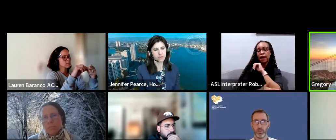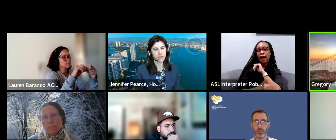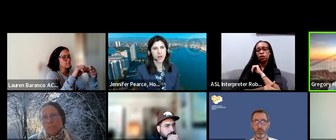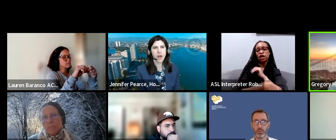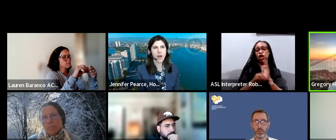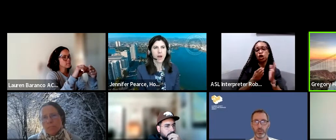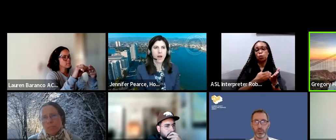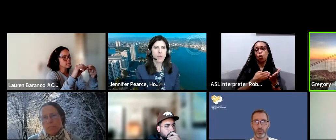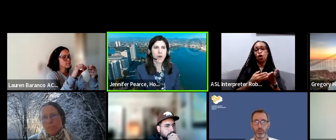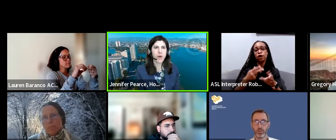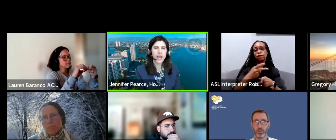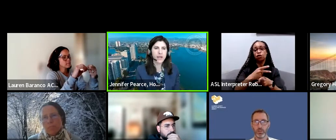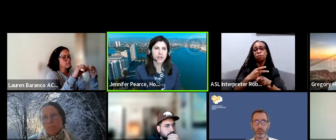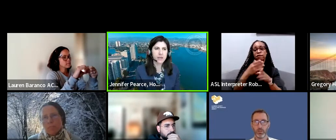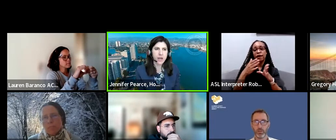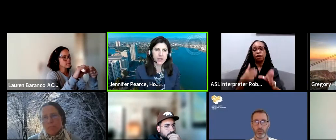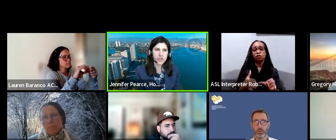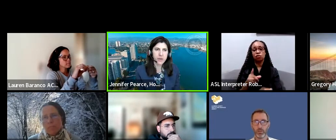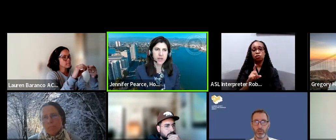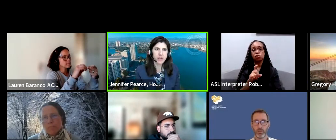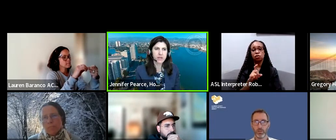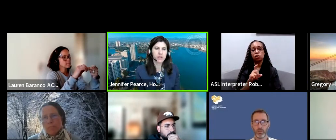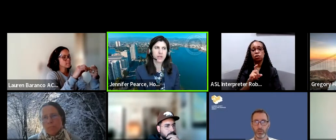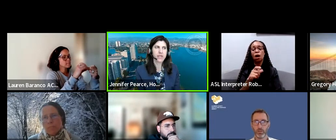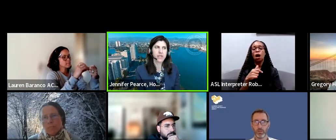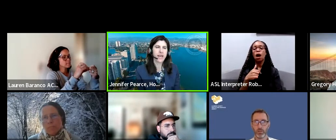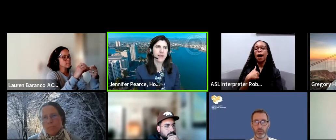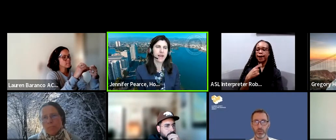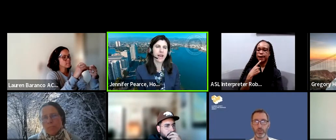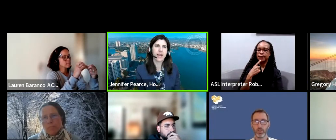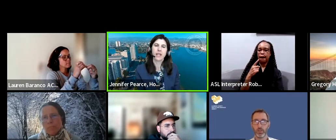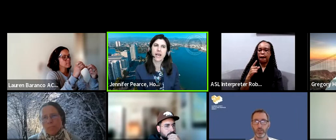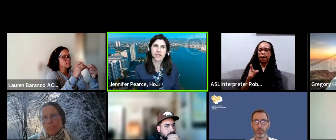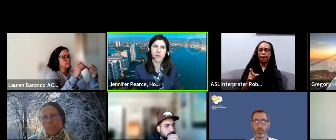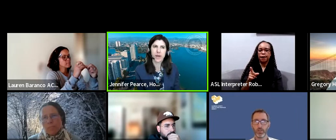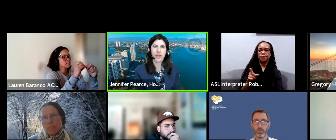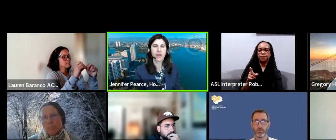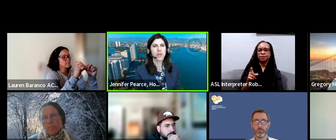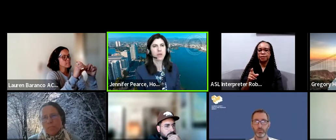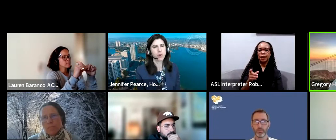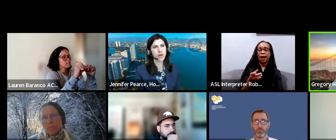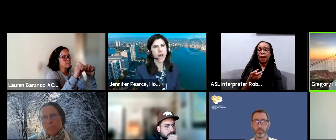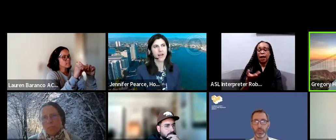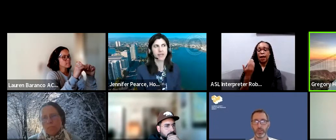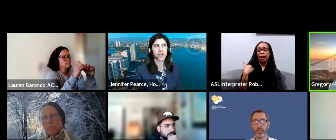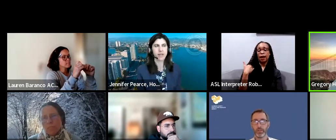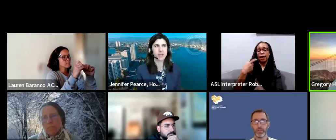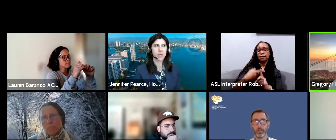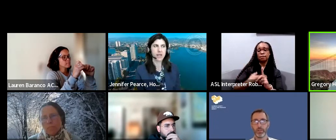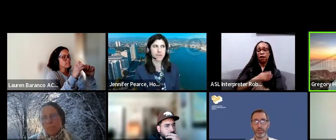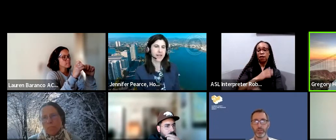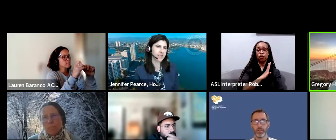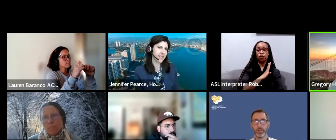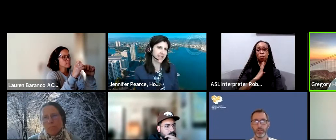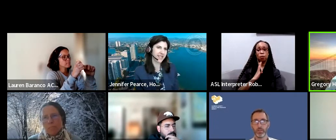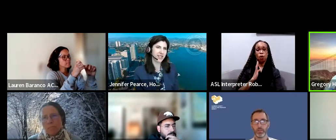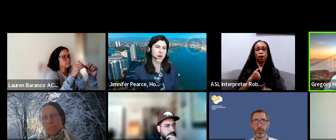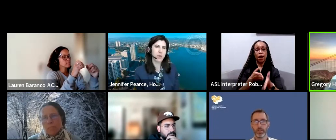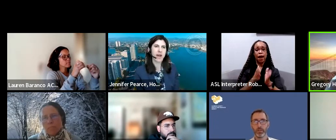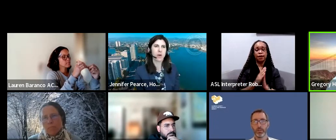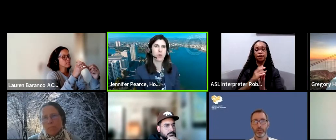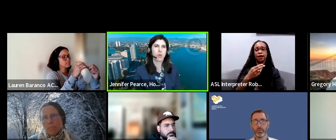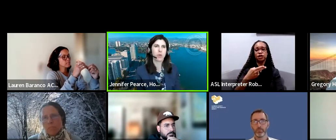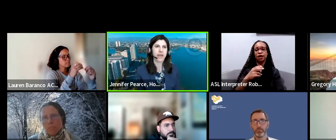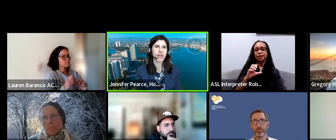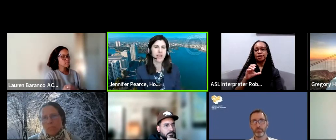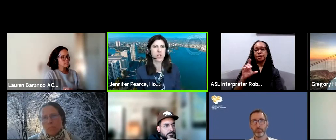level? I can jump in here and certainly Sure. say that last month the board asked us, HCD, to